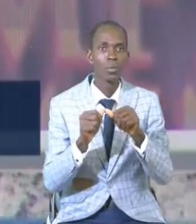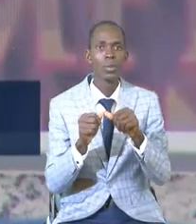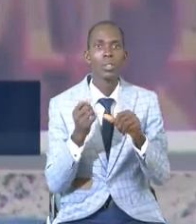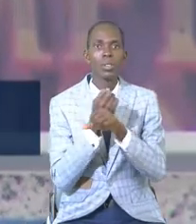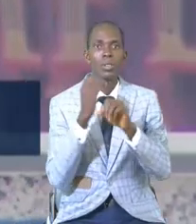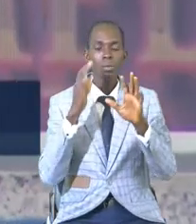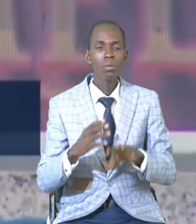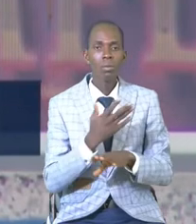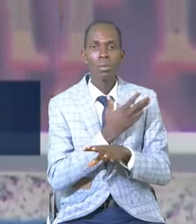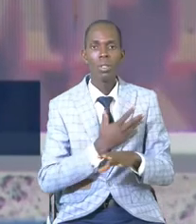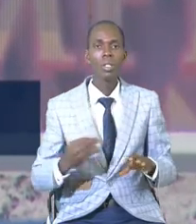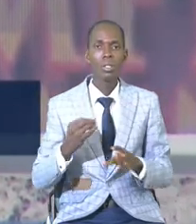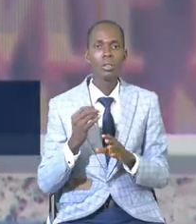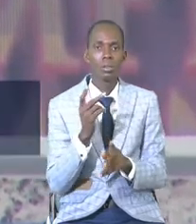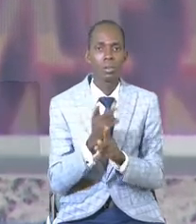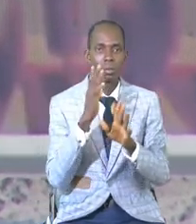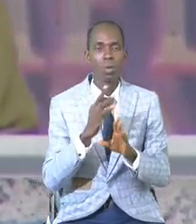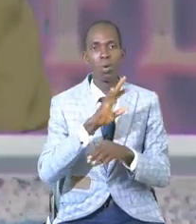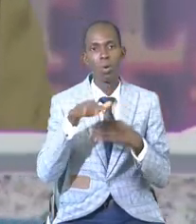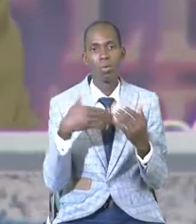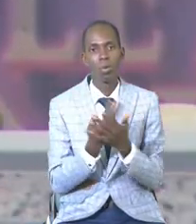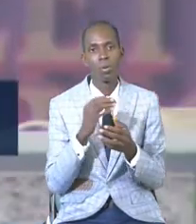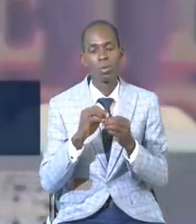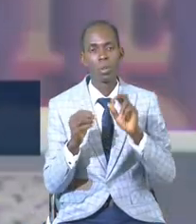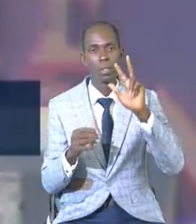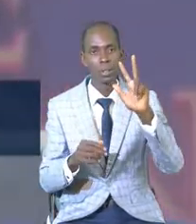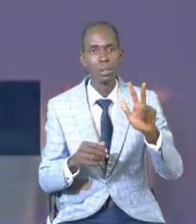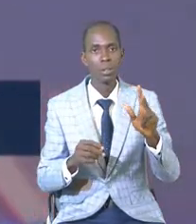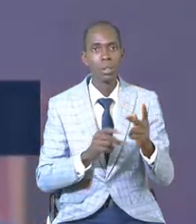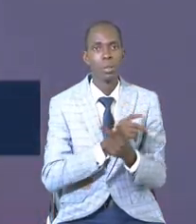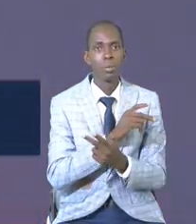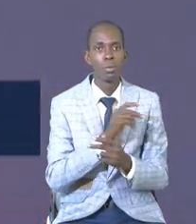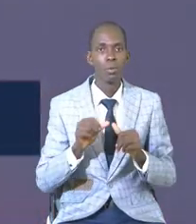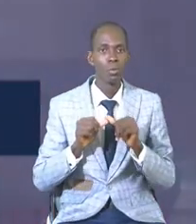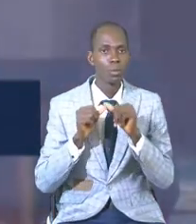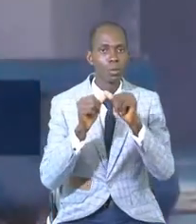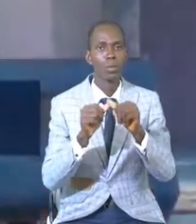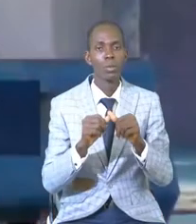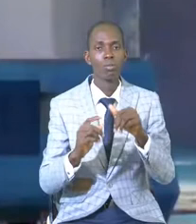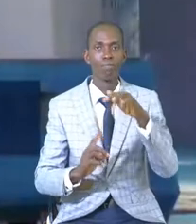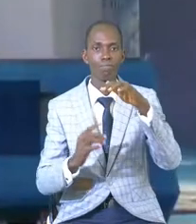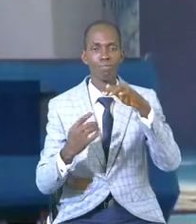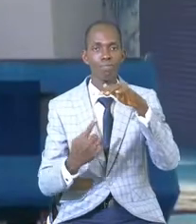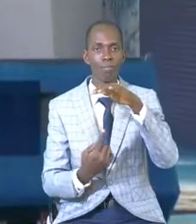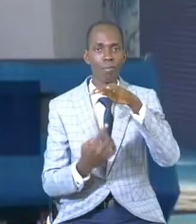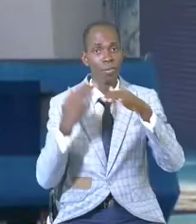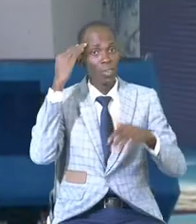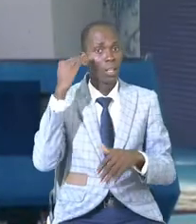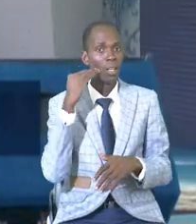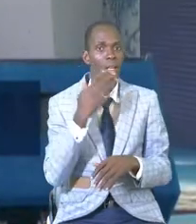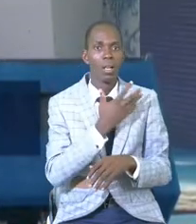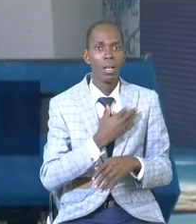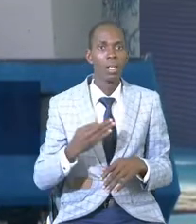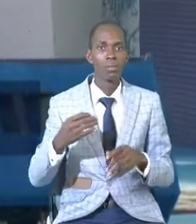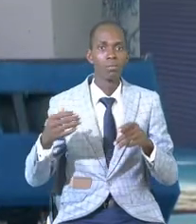number 3, perpetual superiority and supremacy above angels. We're looking